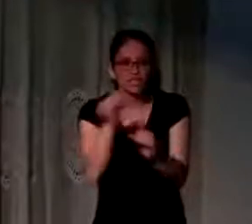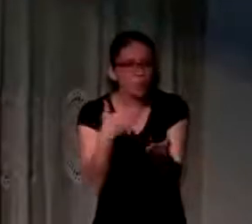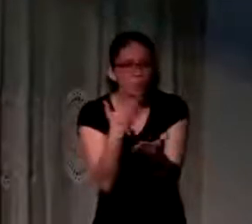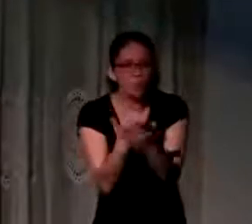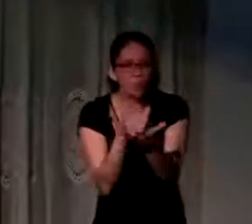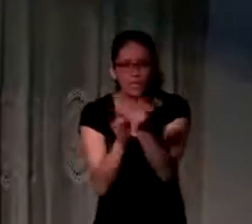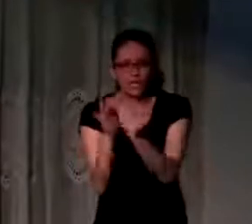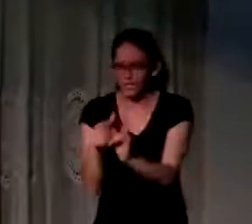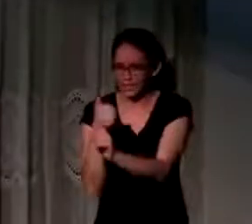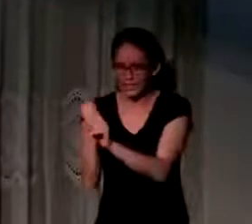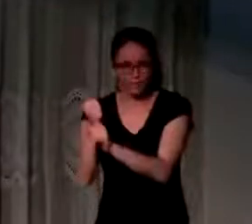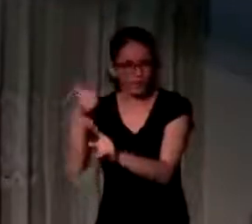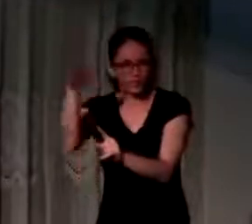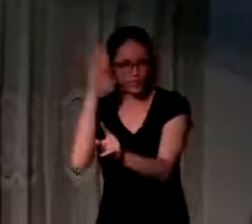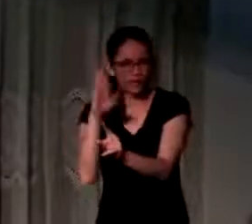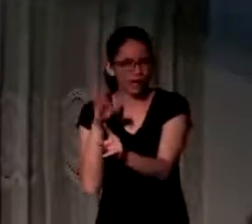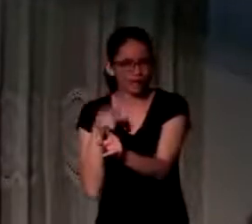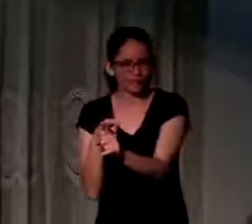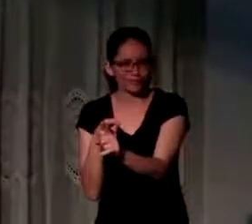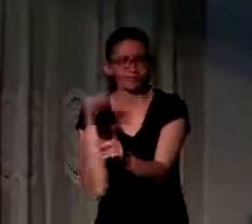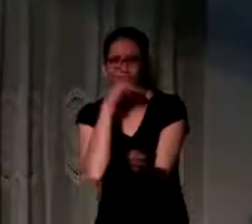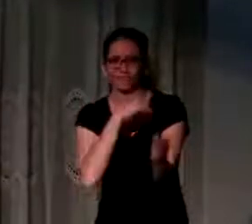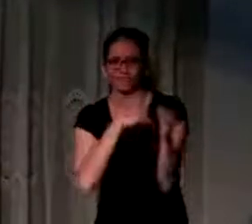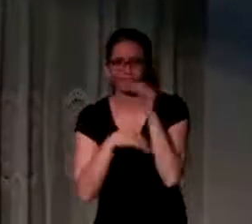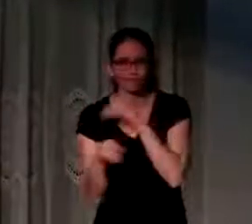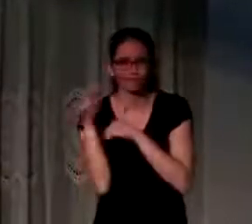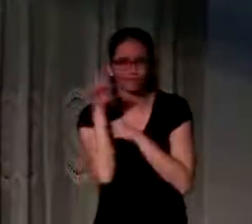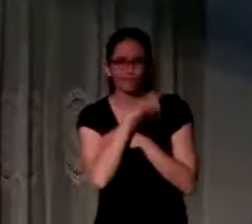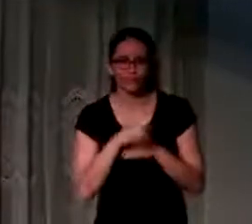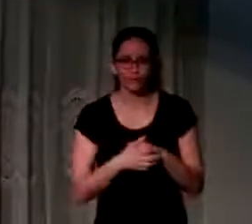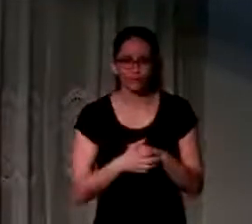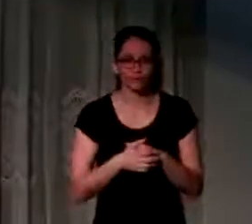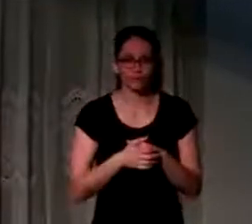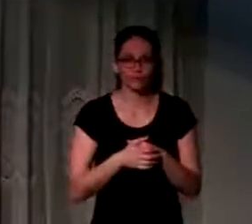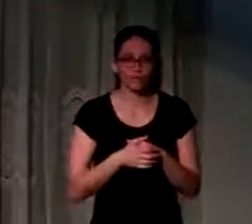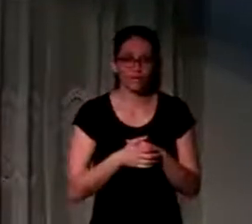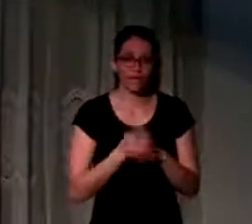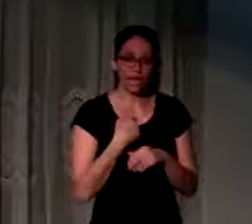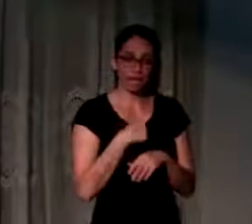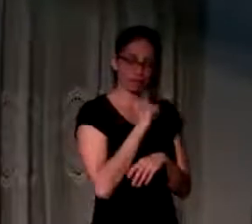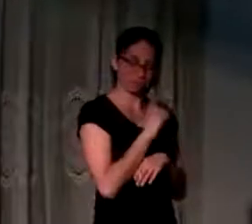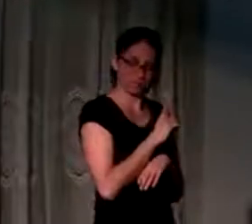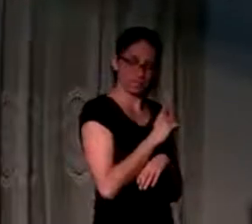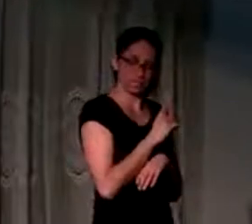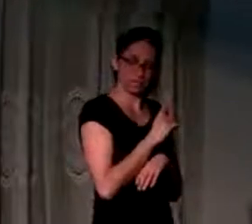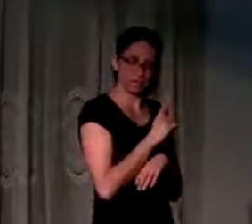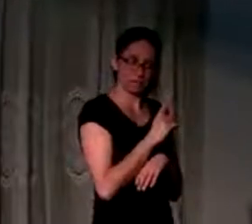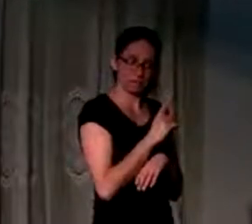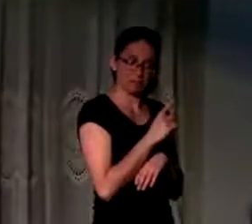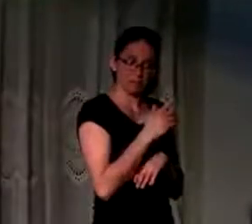any of that nonsense. Really? Well, that's where I'm going to get my facts.